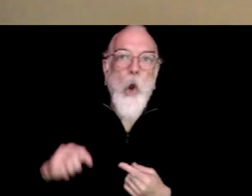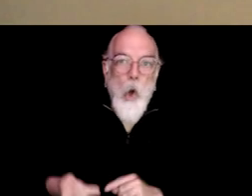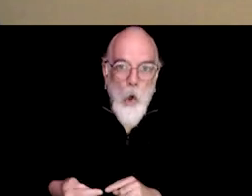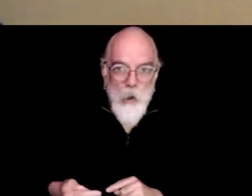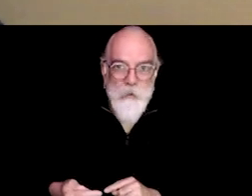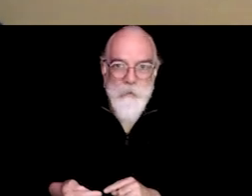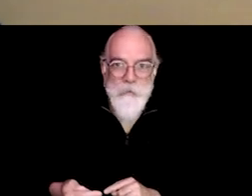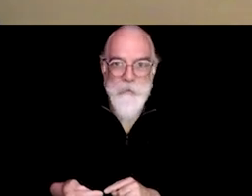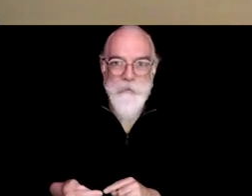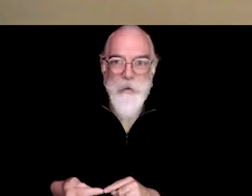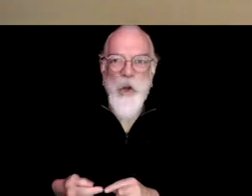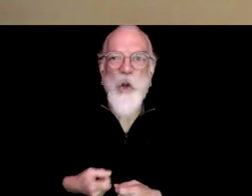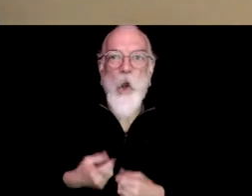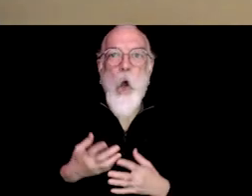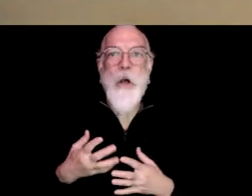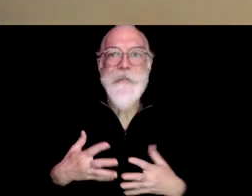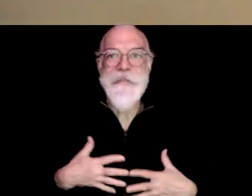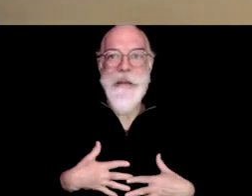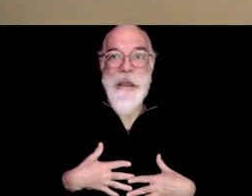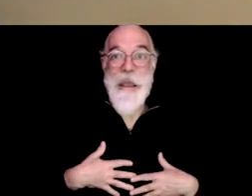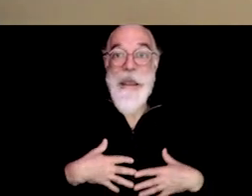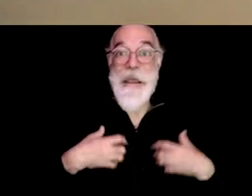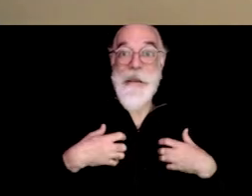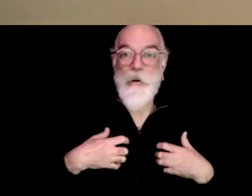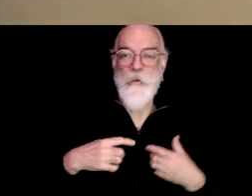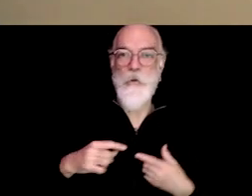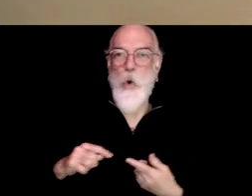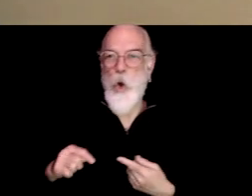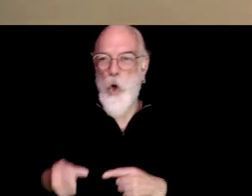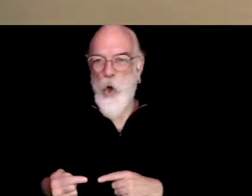primarily. It's not about